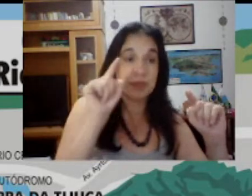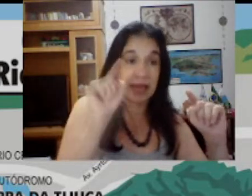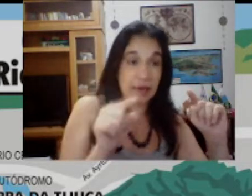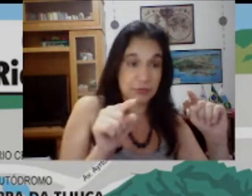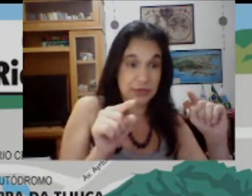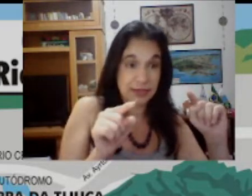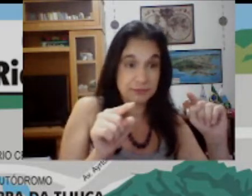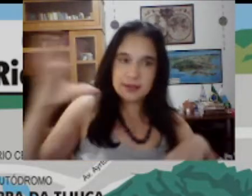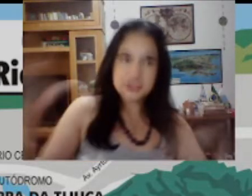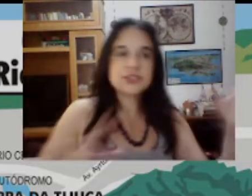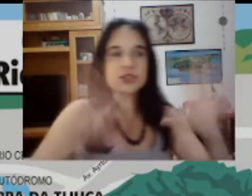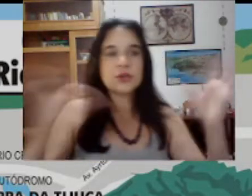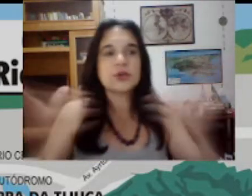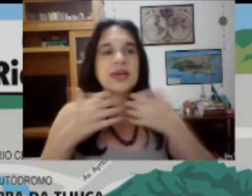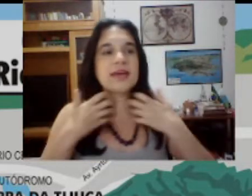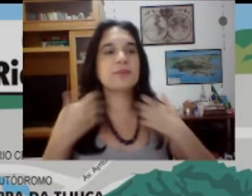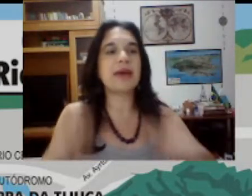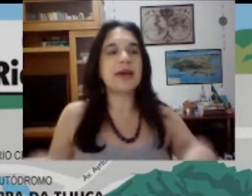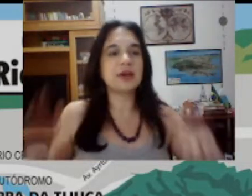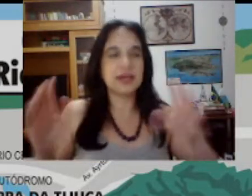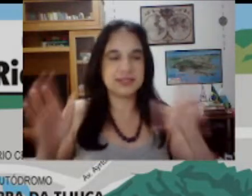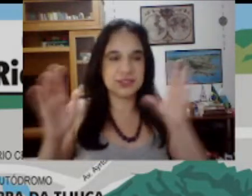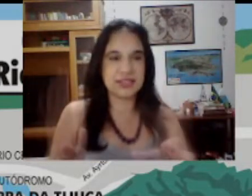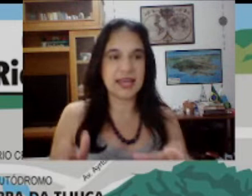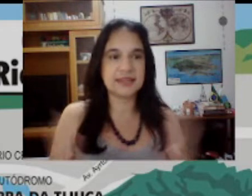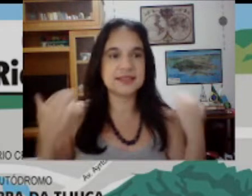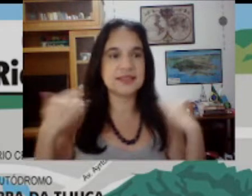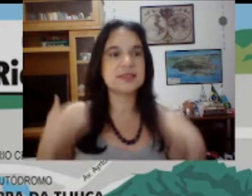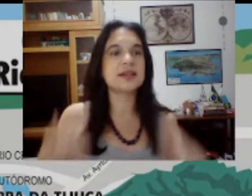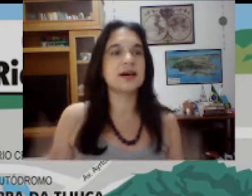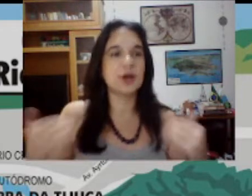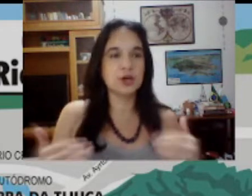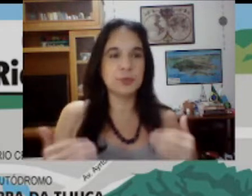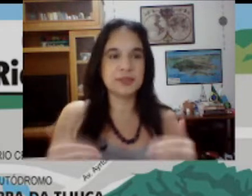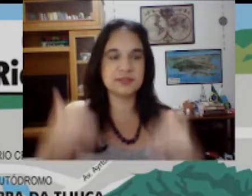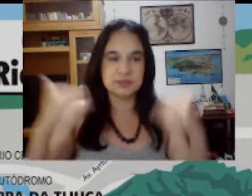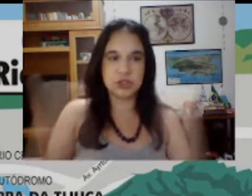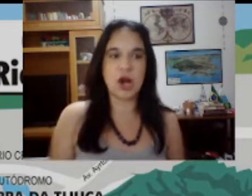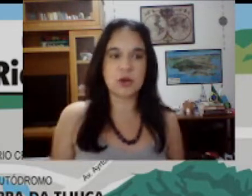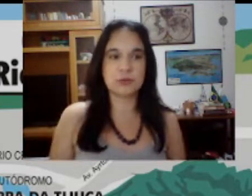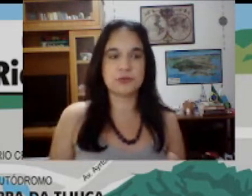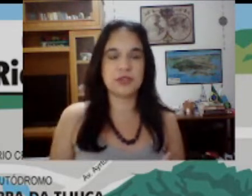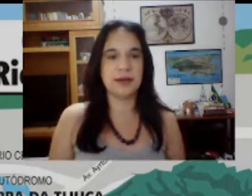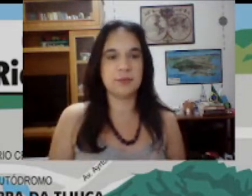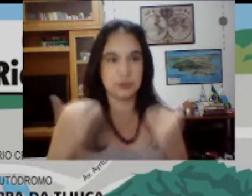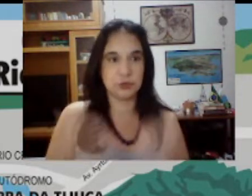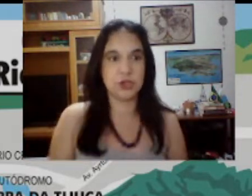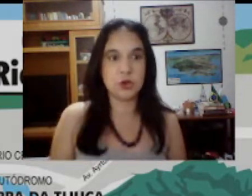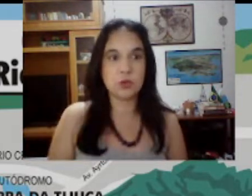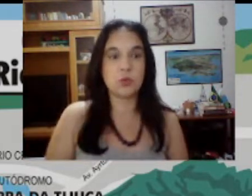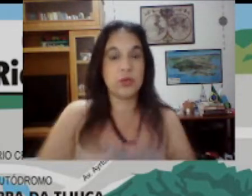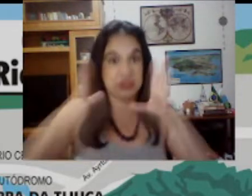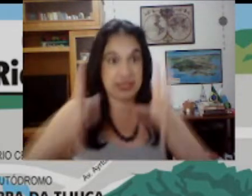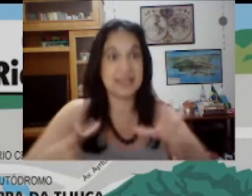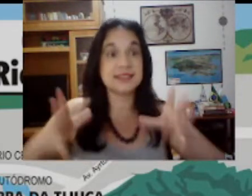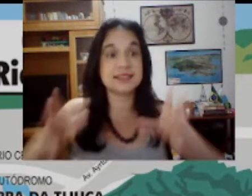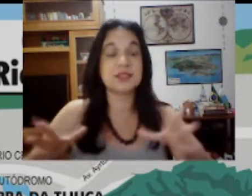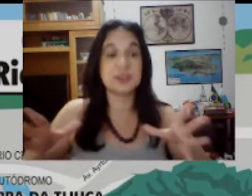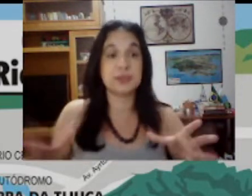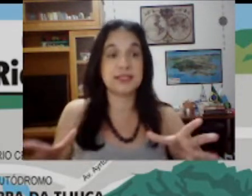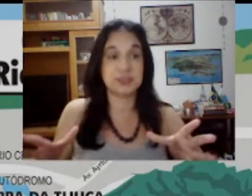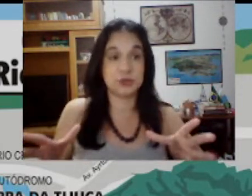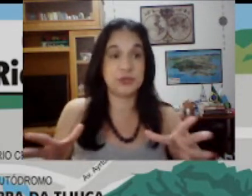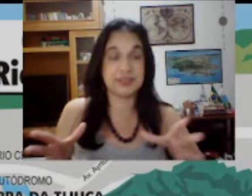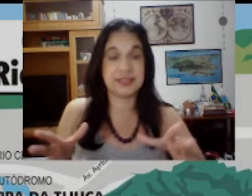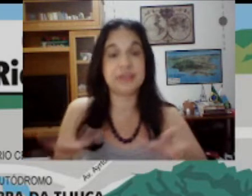of Gavia. Just so you can better understand the urban geography of Rio, which is still